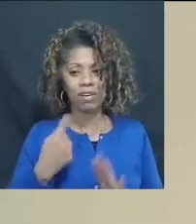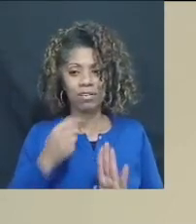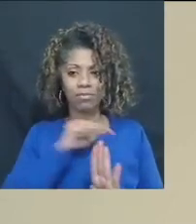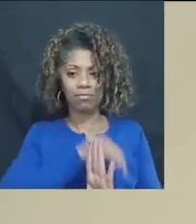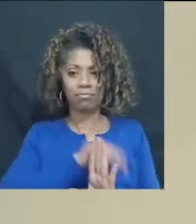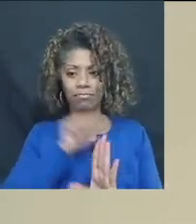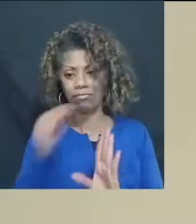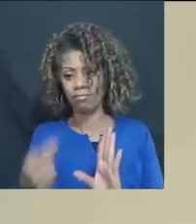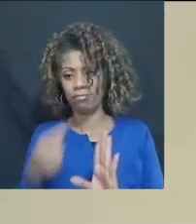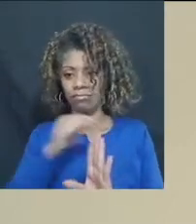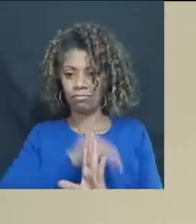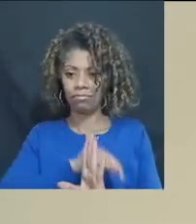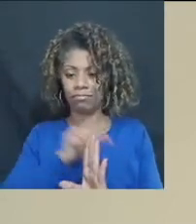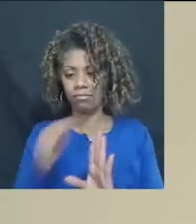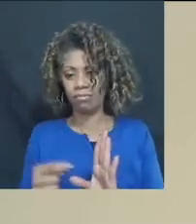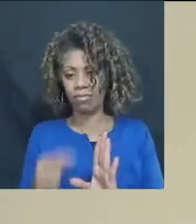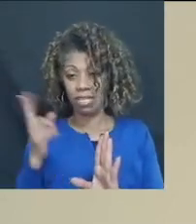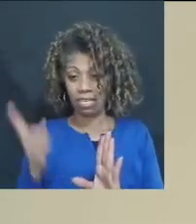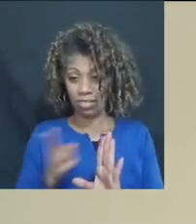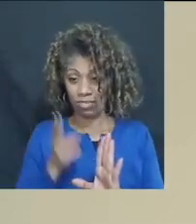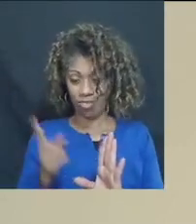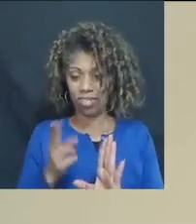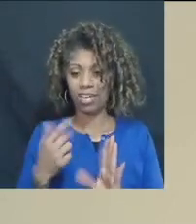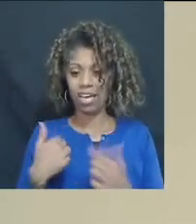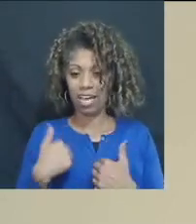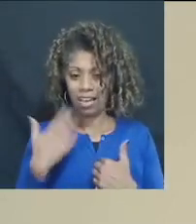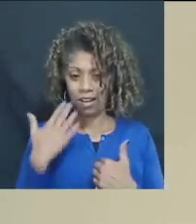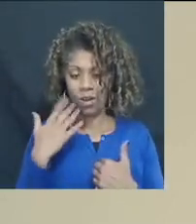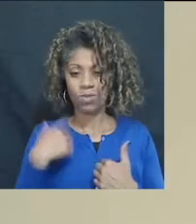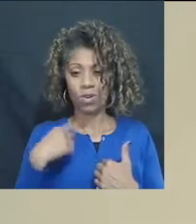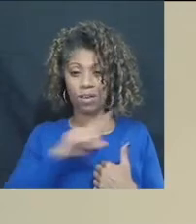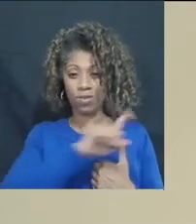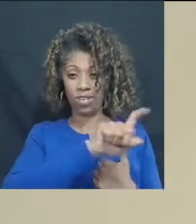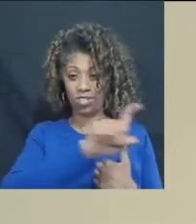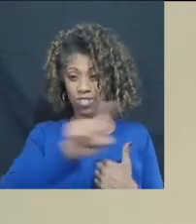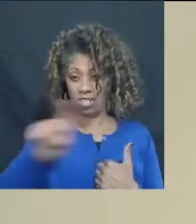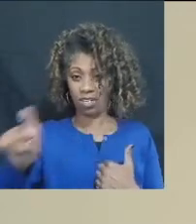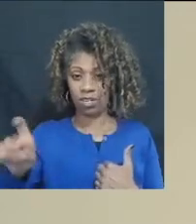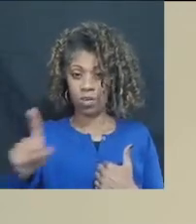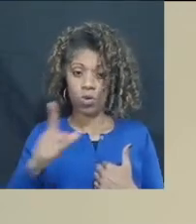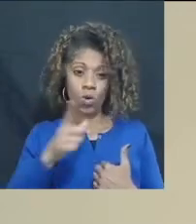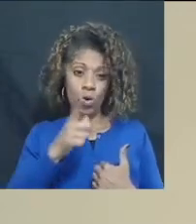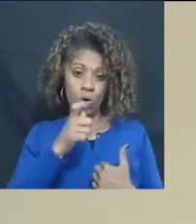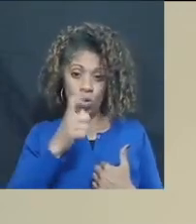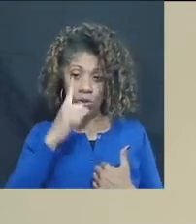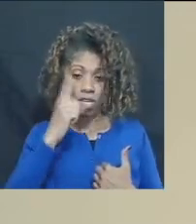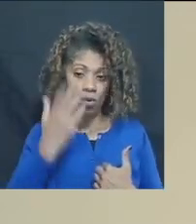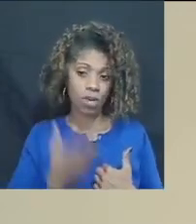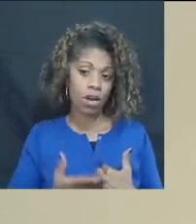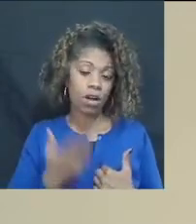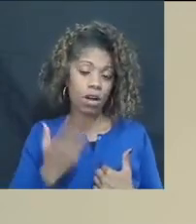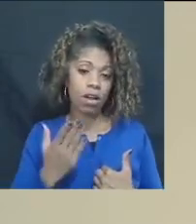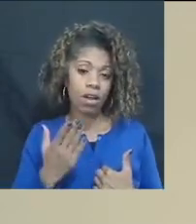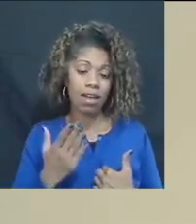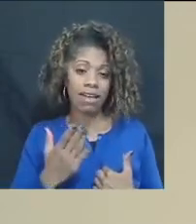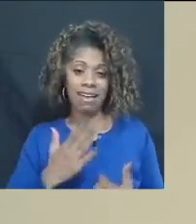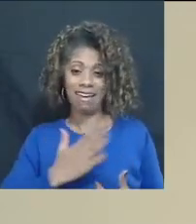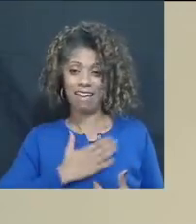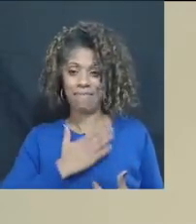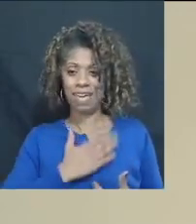to consider the same question. Who do you think we are? And I'm happy to jump into anything topical,